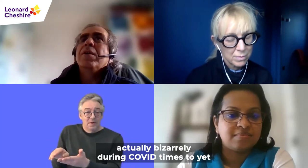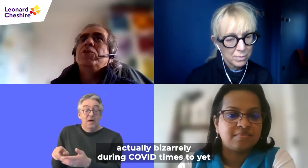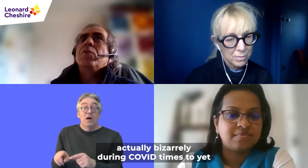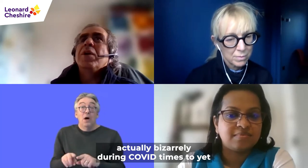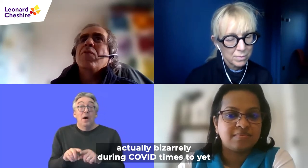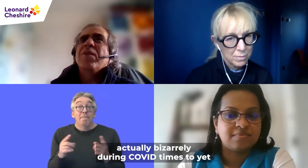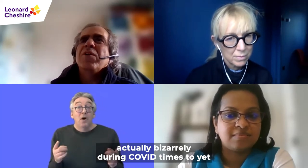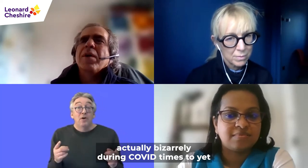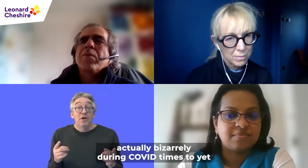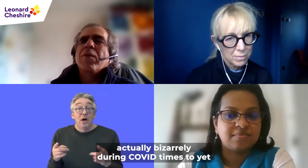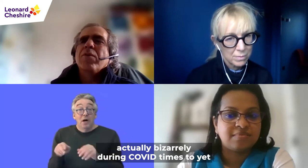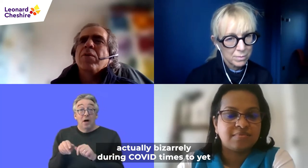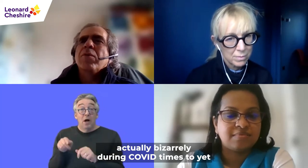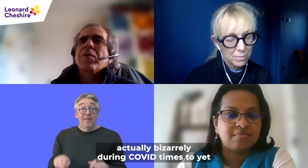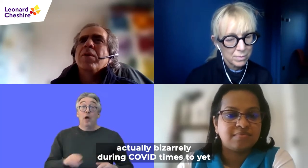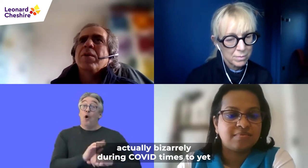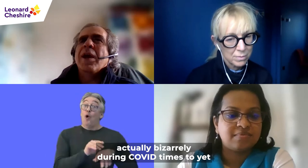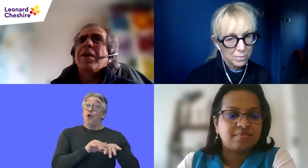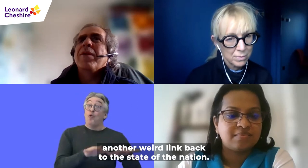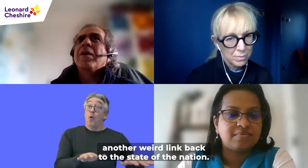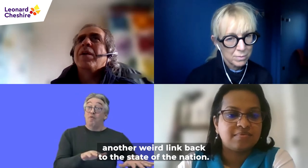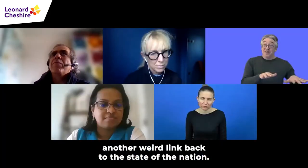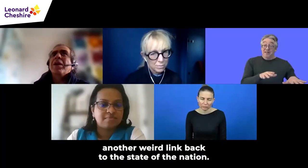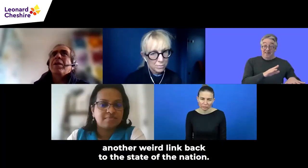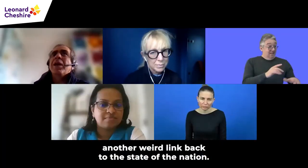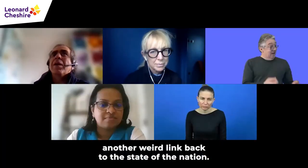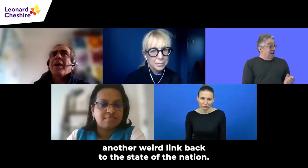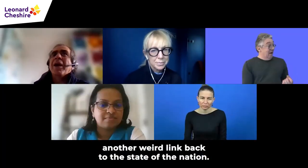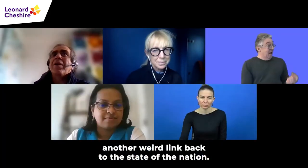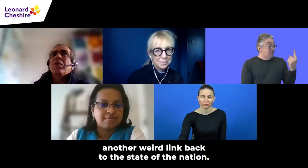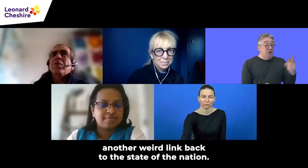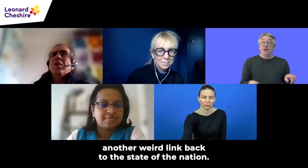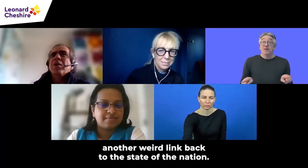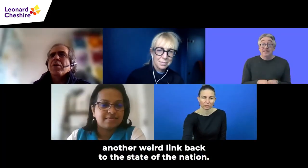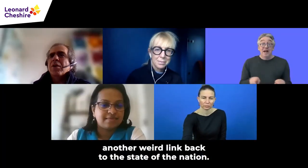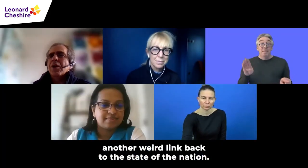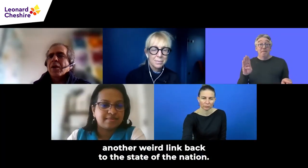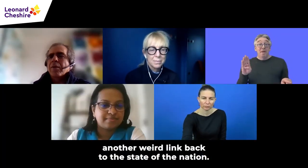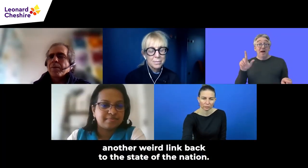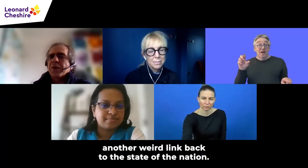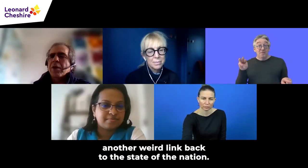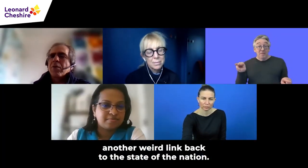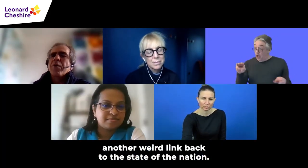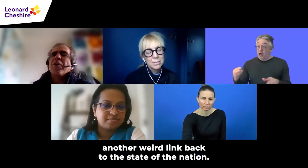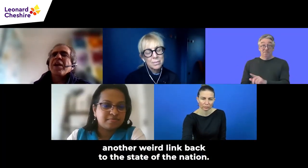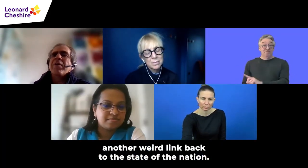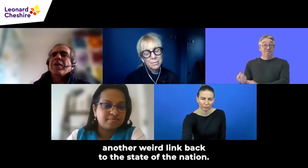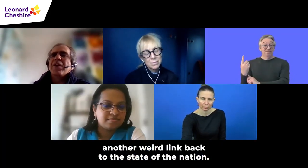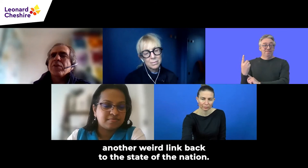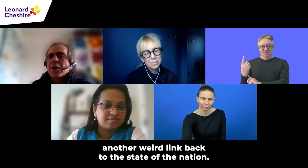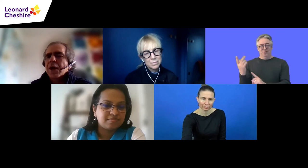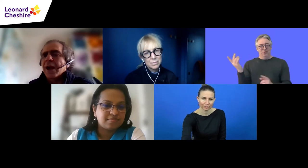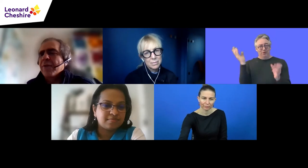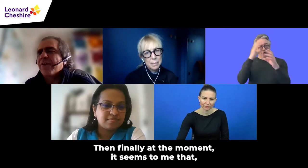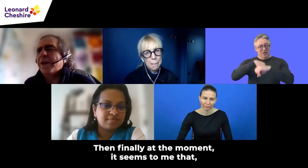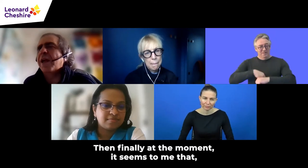bizarrely, during COVID times too. Yet another kind of weird link back to, you know, the state of the